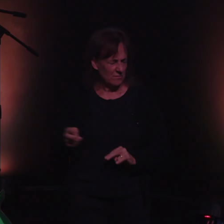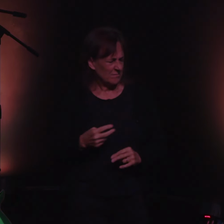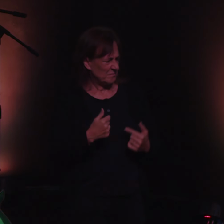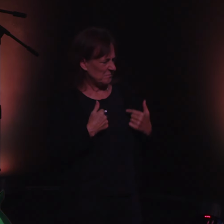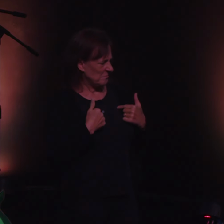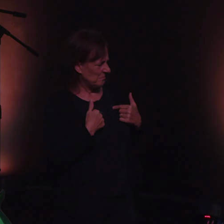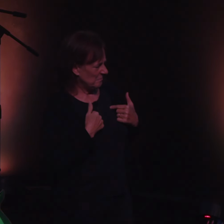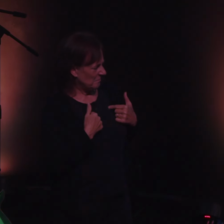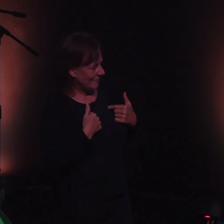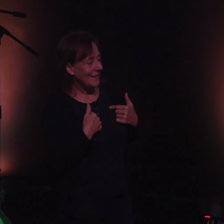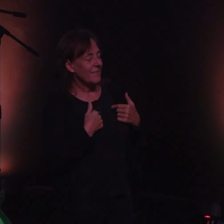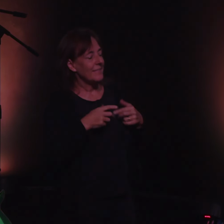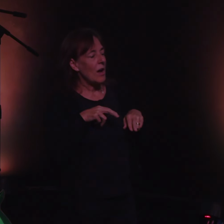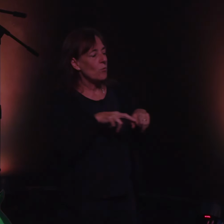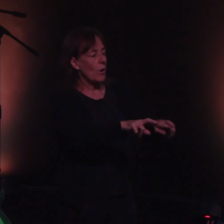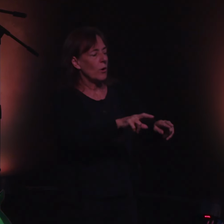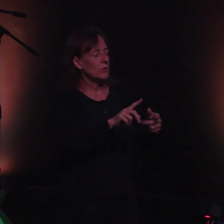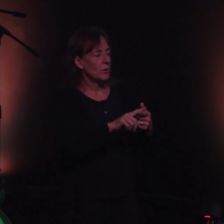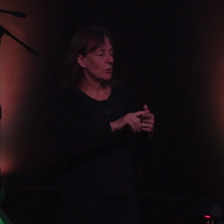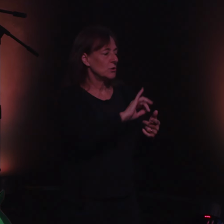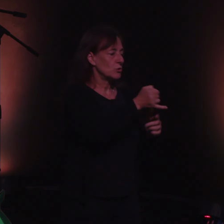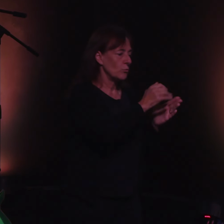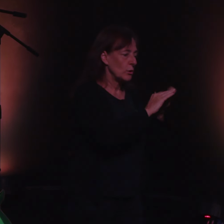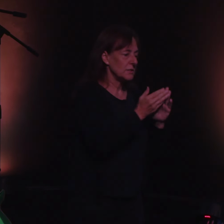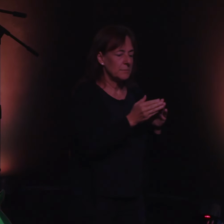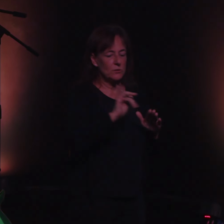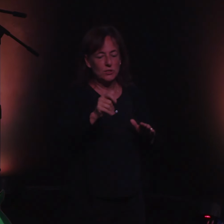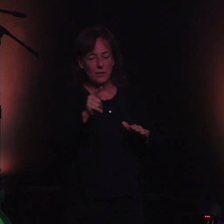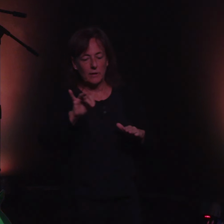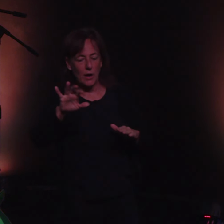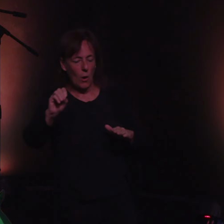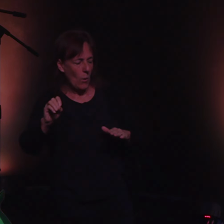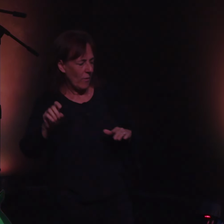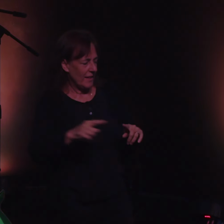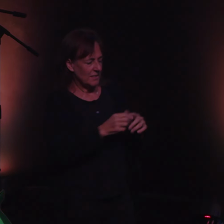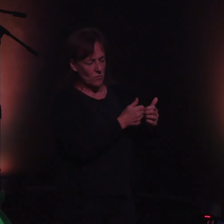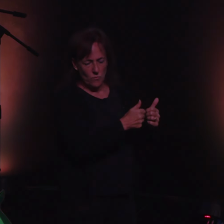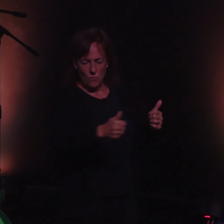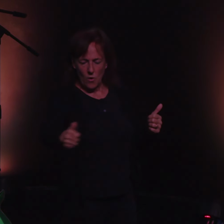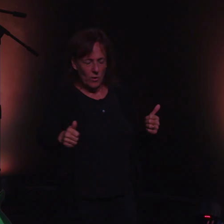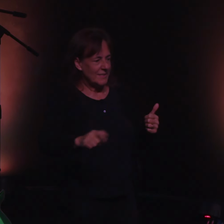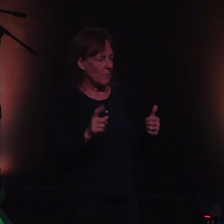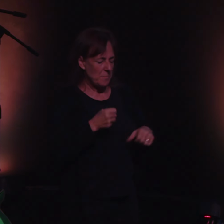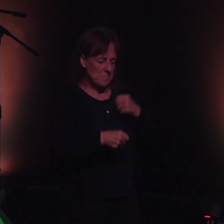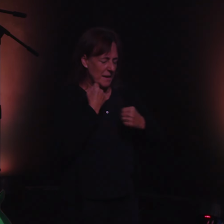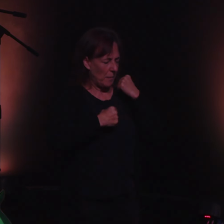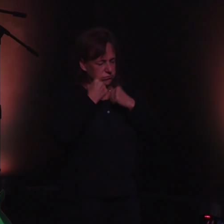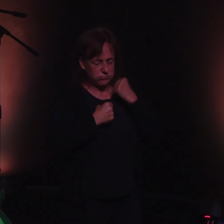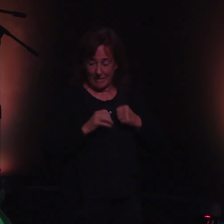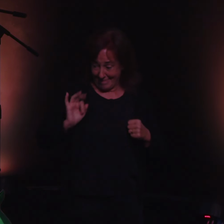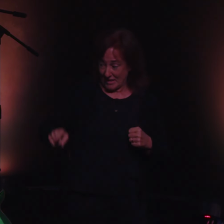Somewhere between the road to Jerusalem and Jericho, which is an actual highway that Jesus would have been talking about, this man got beaten down. He's saying, that's you.